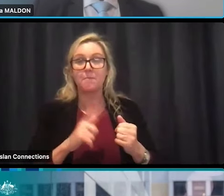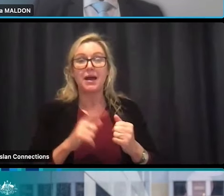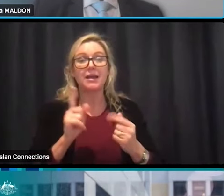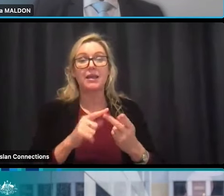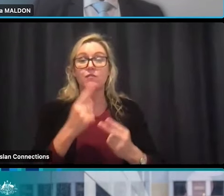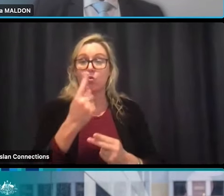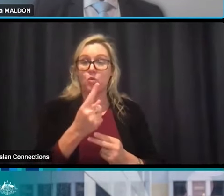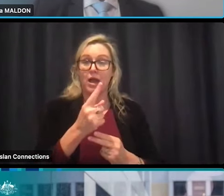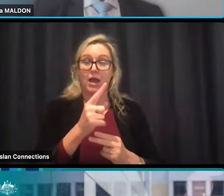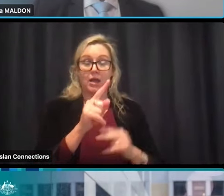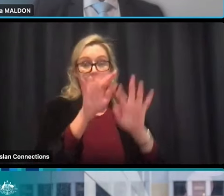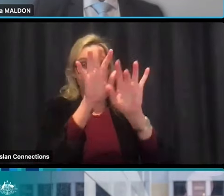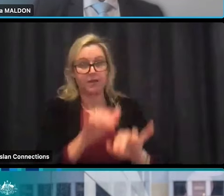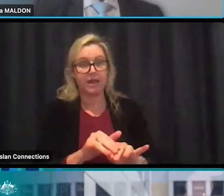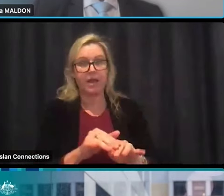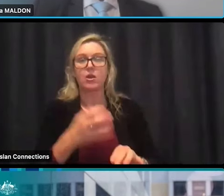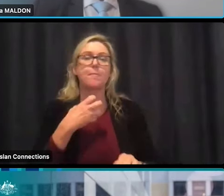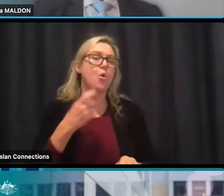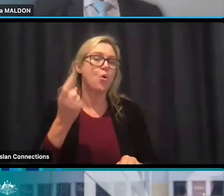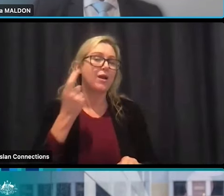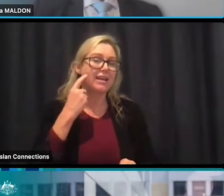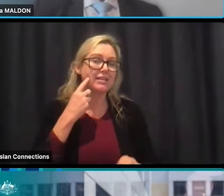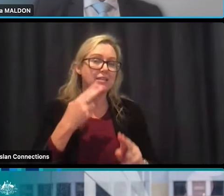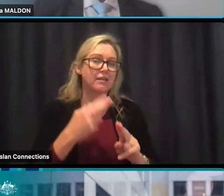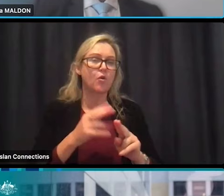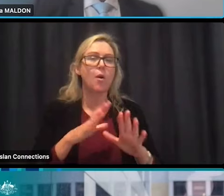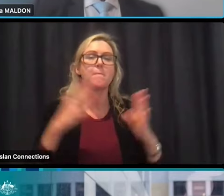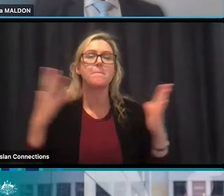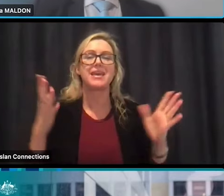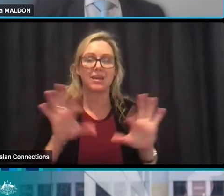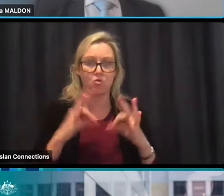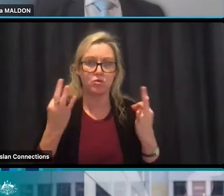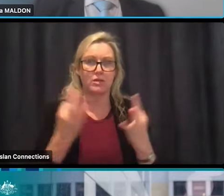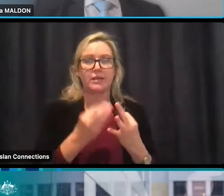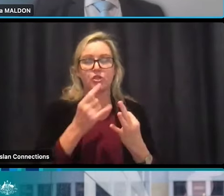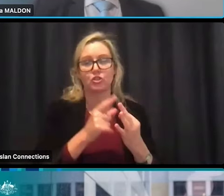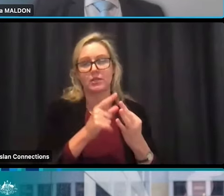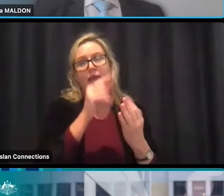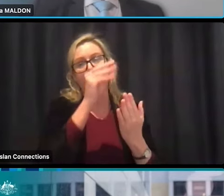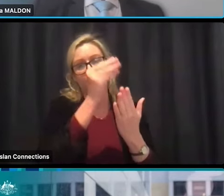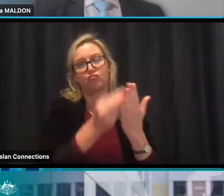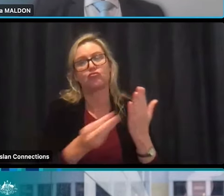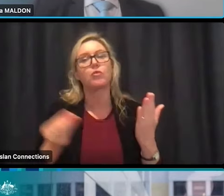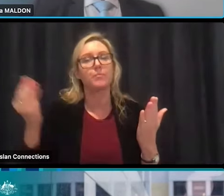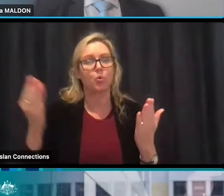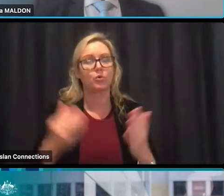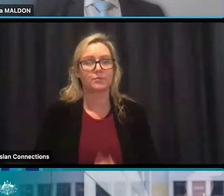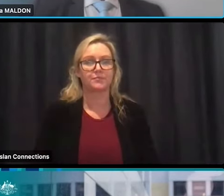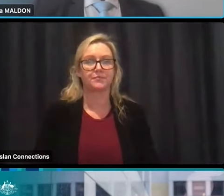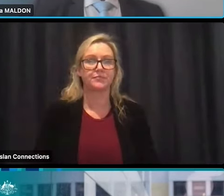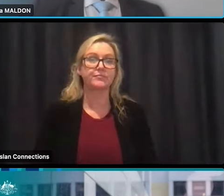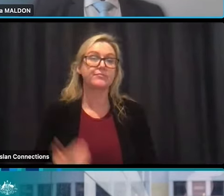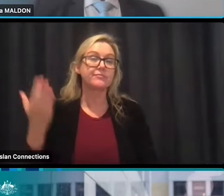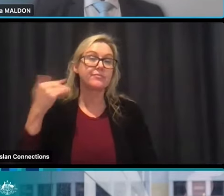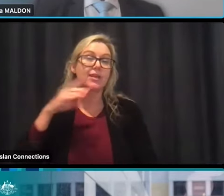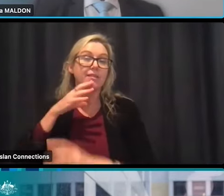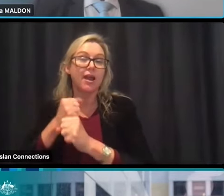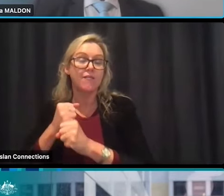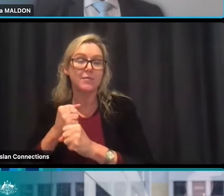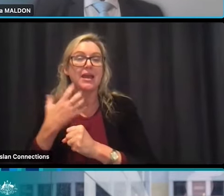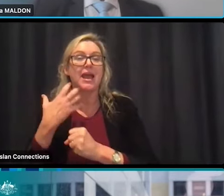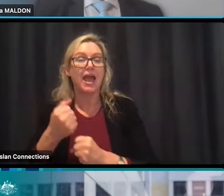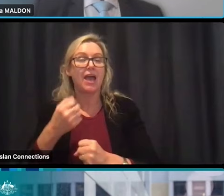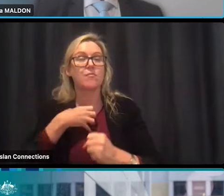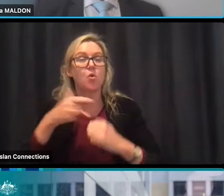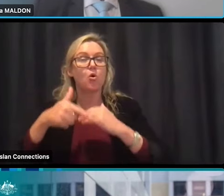place will make it easier for larger providers to report for all their services. So the department's just released explanatory notes to